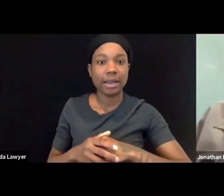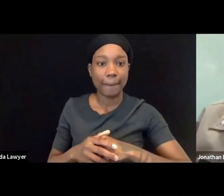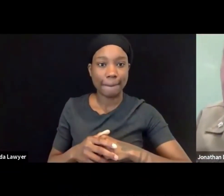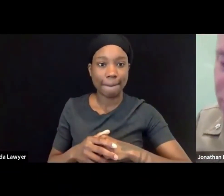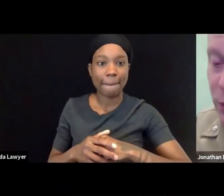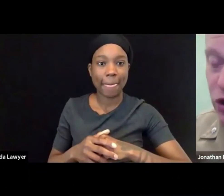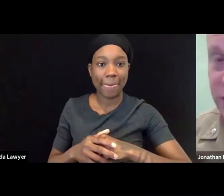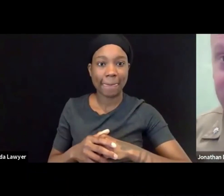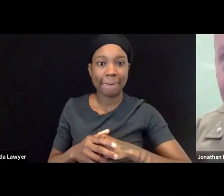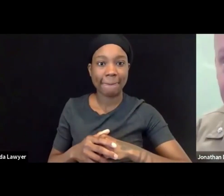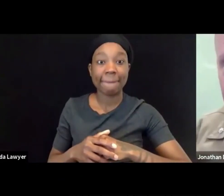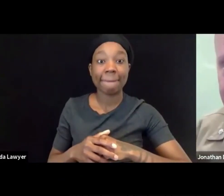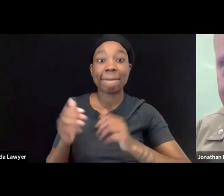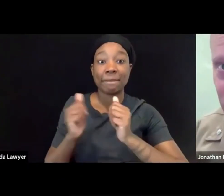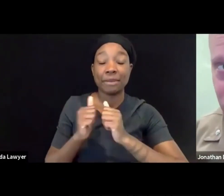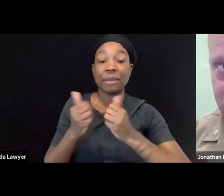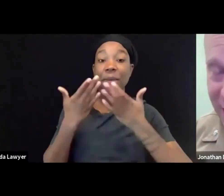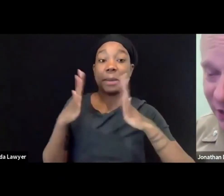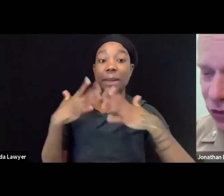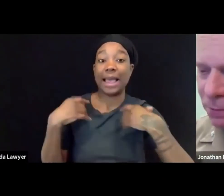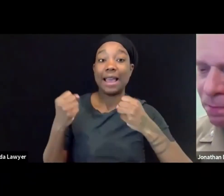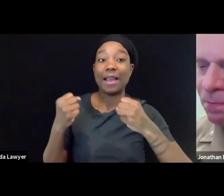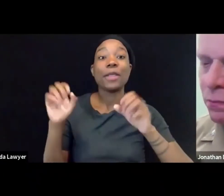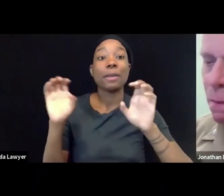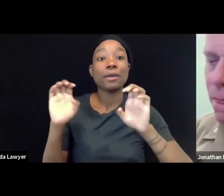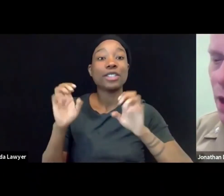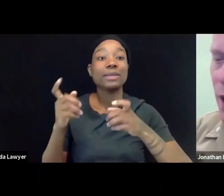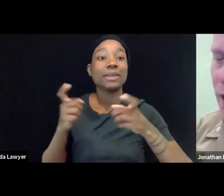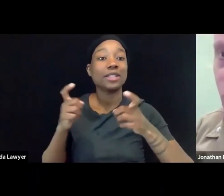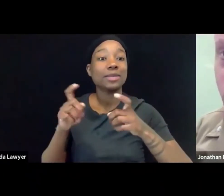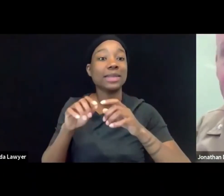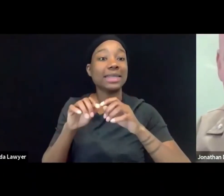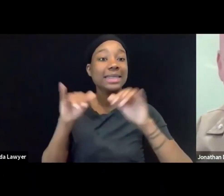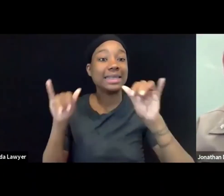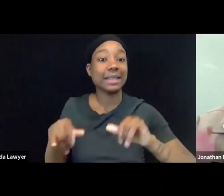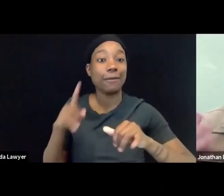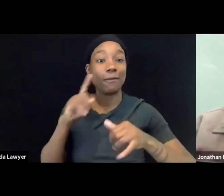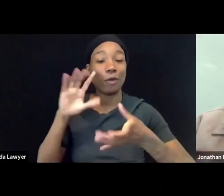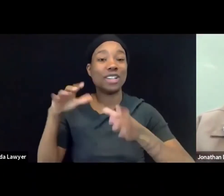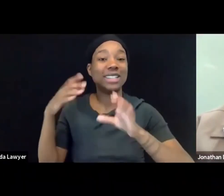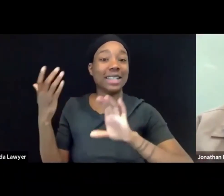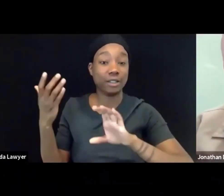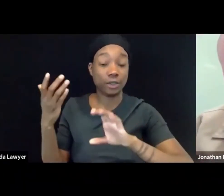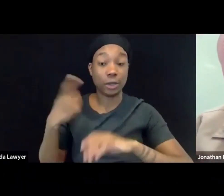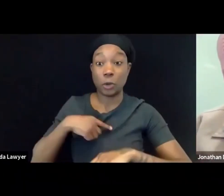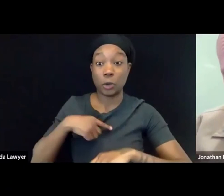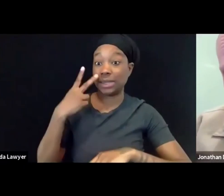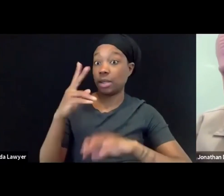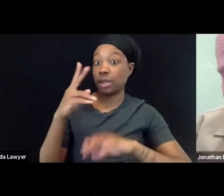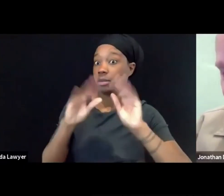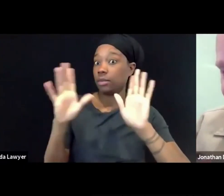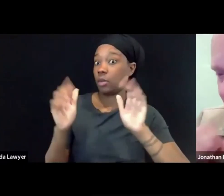With the public health and emergency management systems for disasters. We did see clearly in COVID